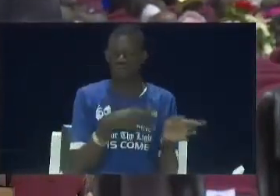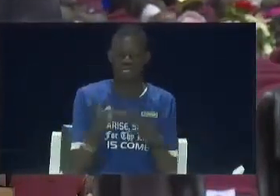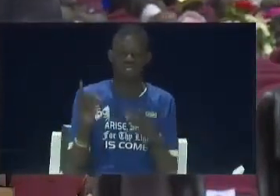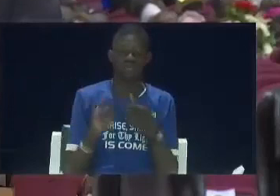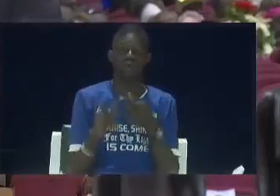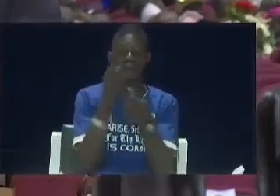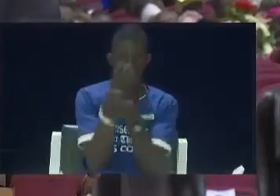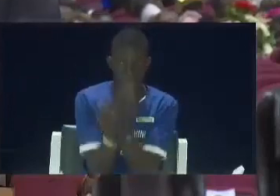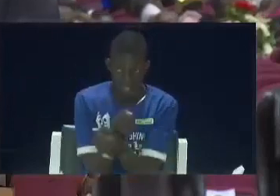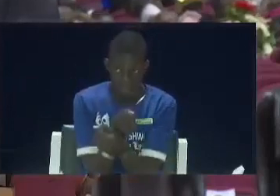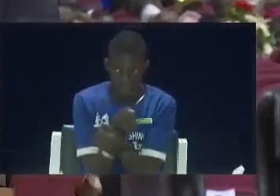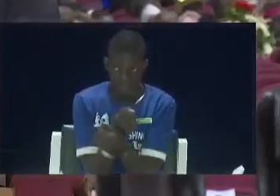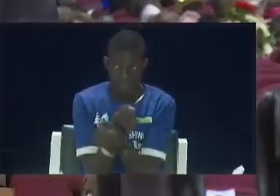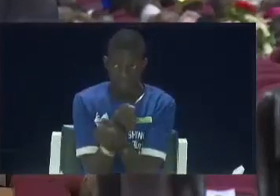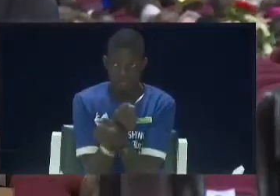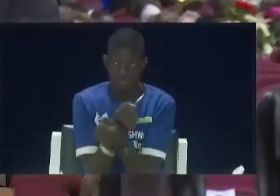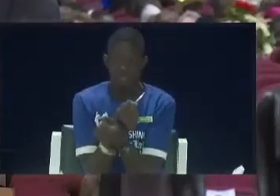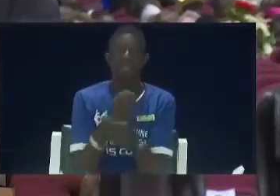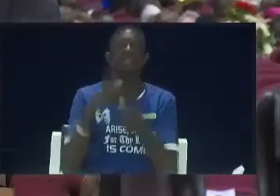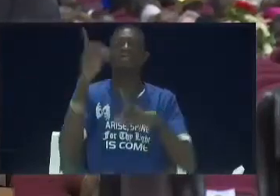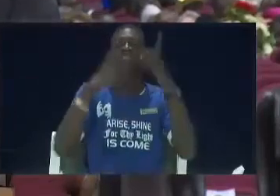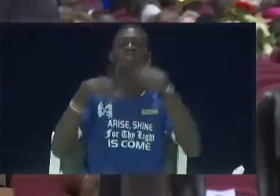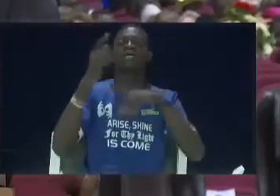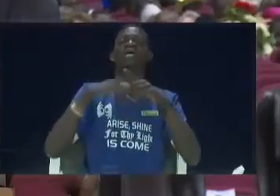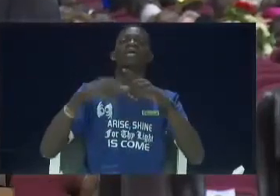tonight? Oh, let me hear you.